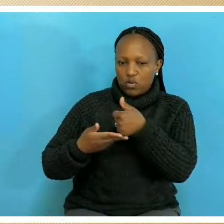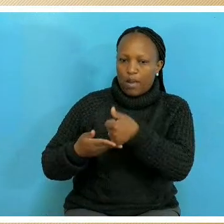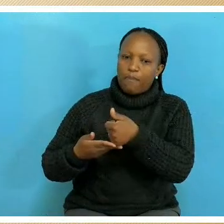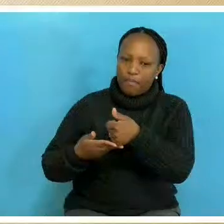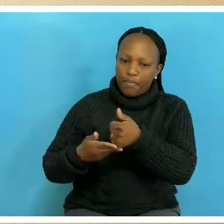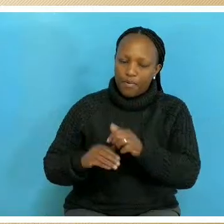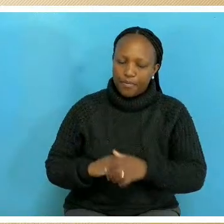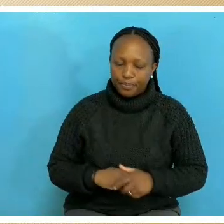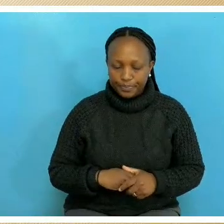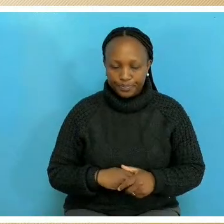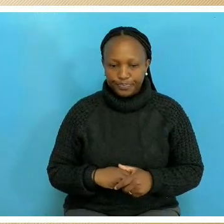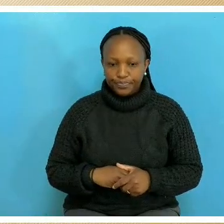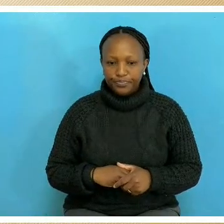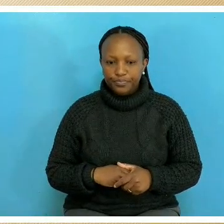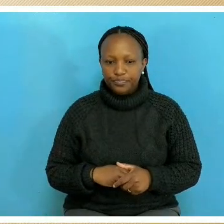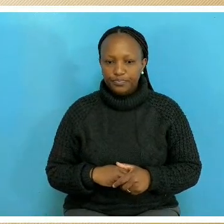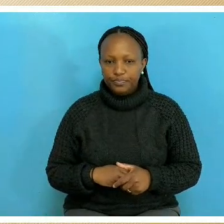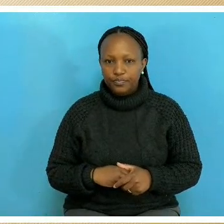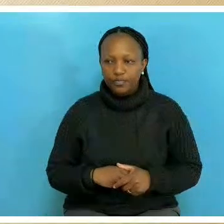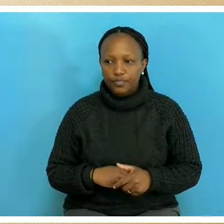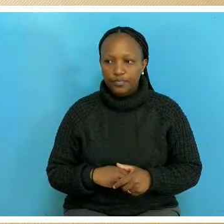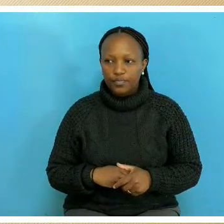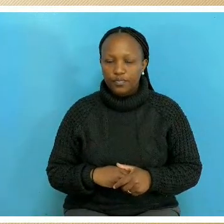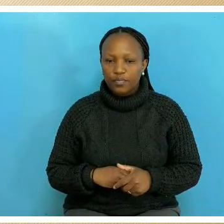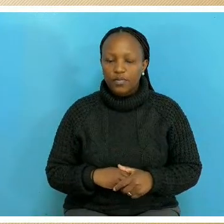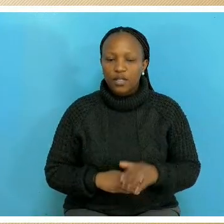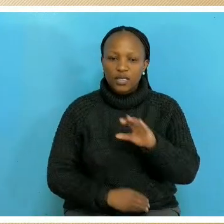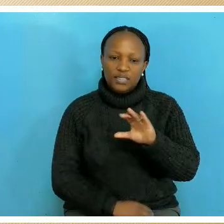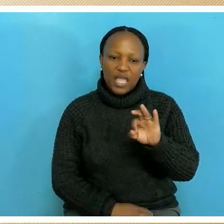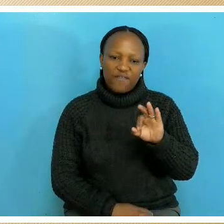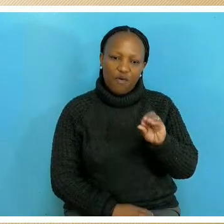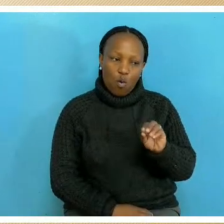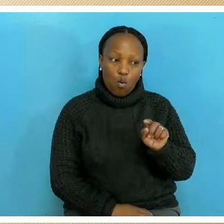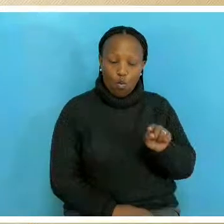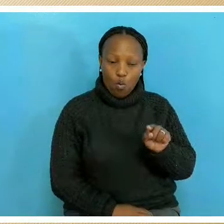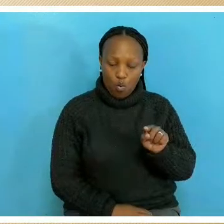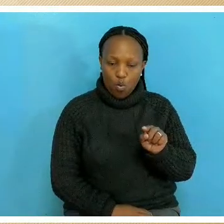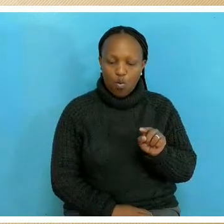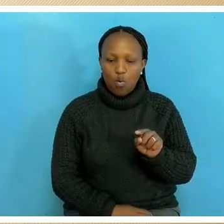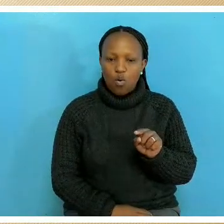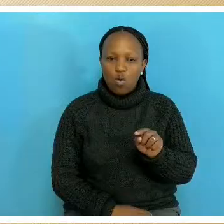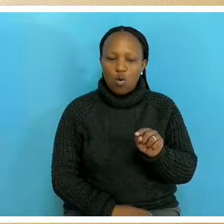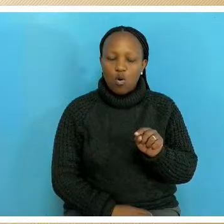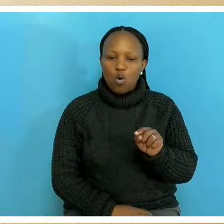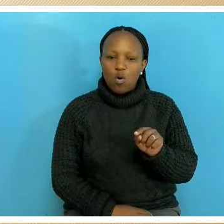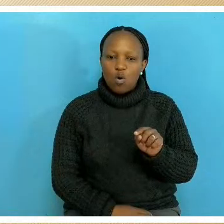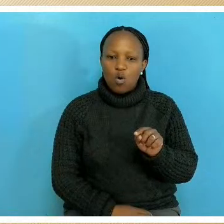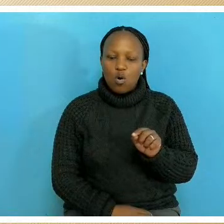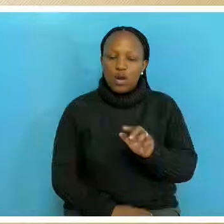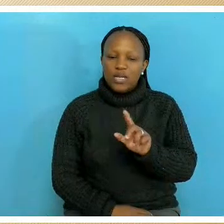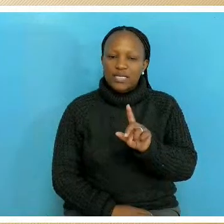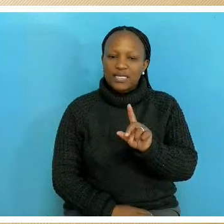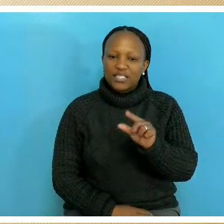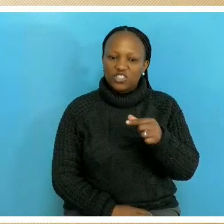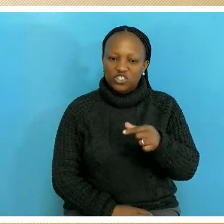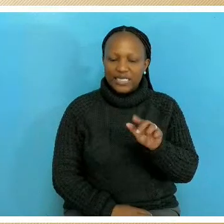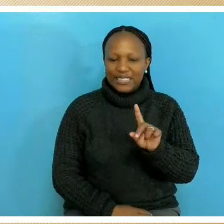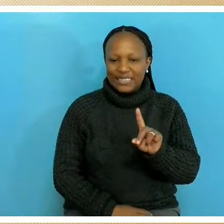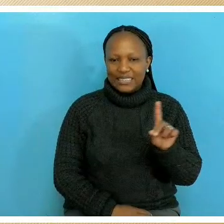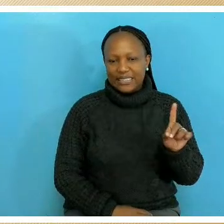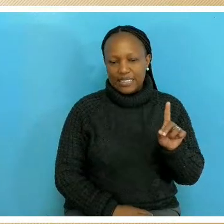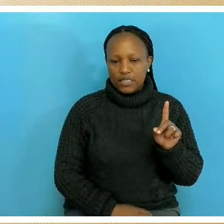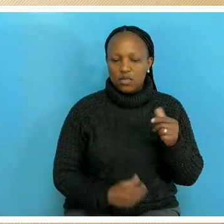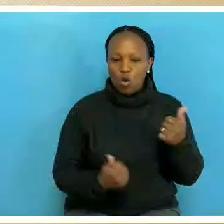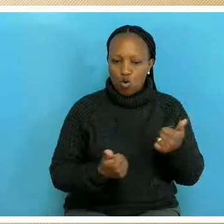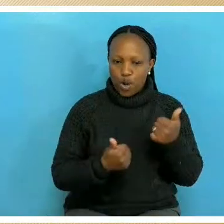So, as the CFO for GDED has already highlighted, we